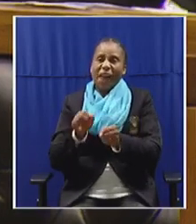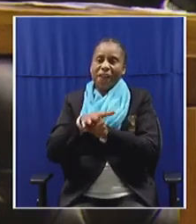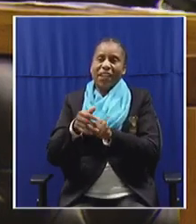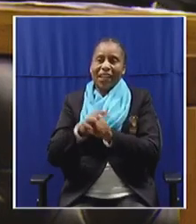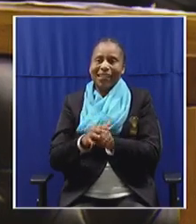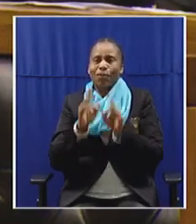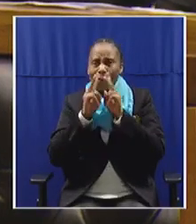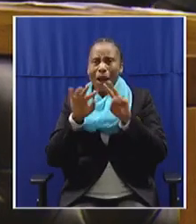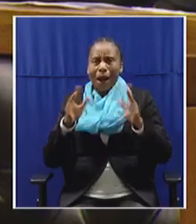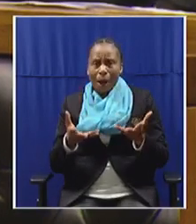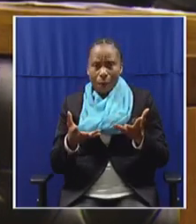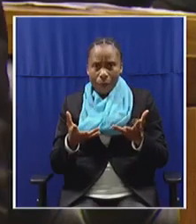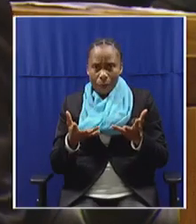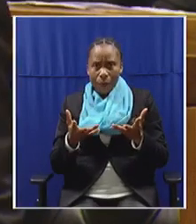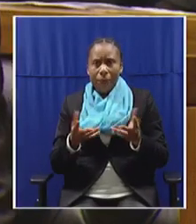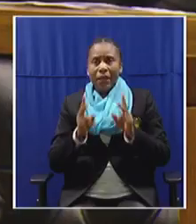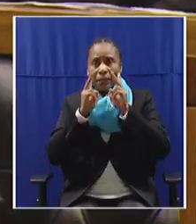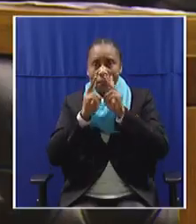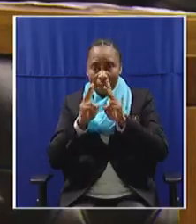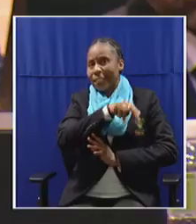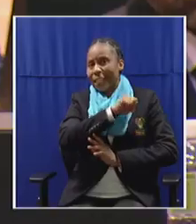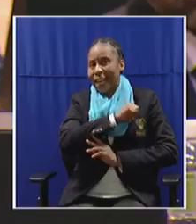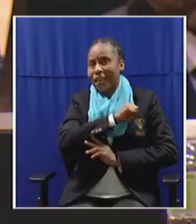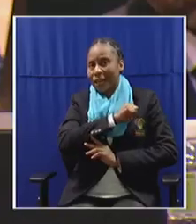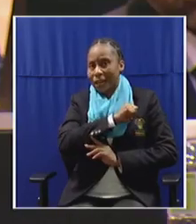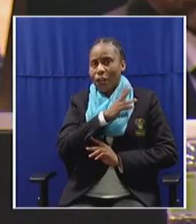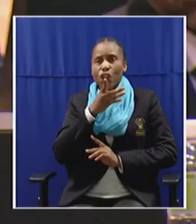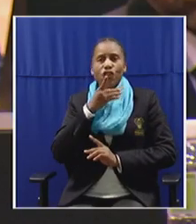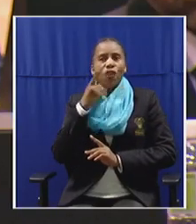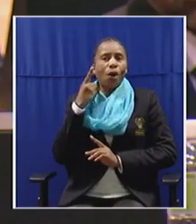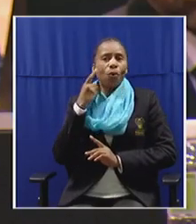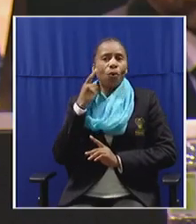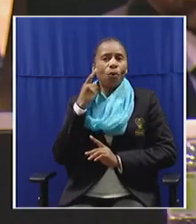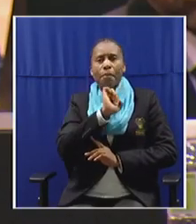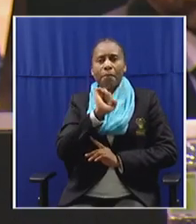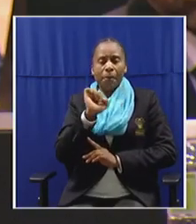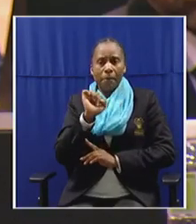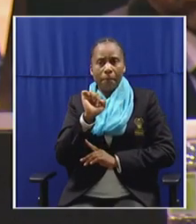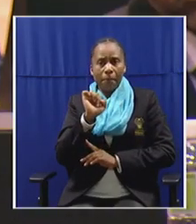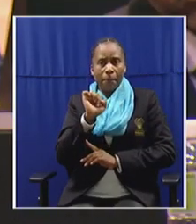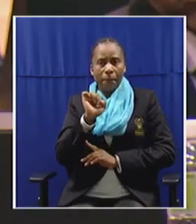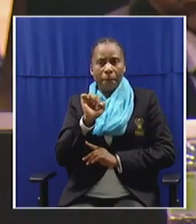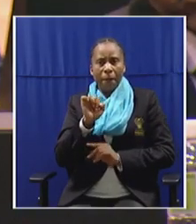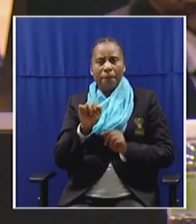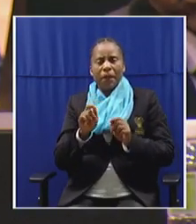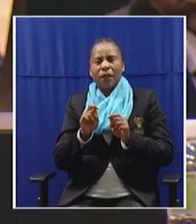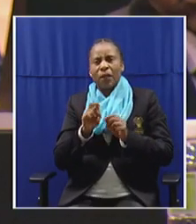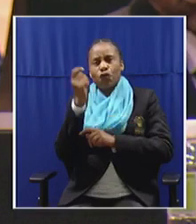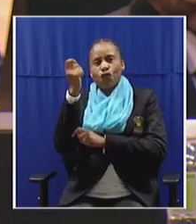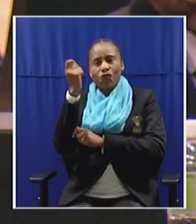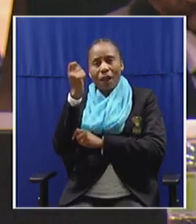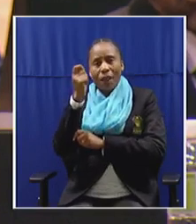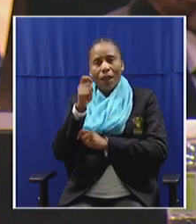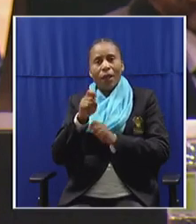extent, the scope and scale of the drought. Thank you very much. Athintekile, ama-smallholder farmers athintekile, nama-subsistence farmers